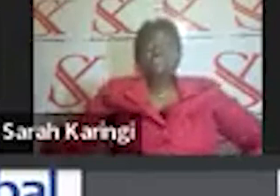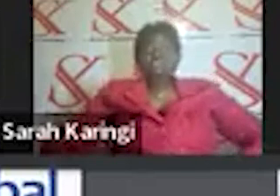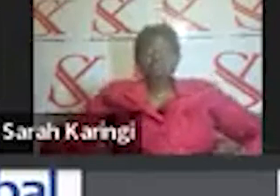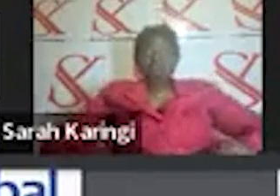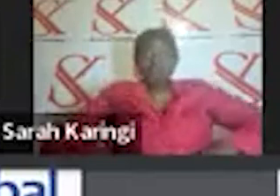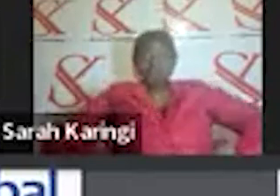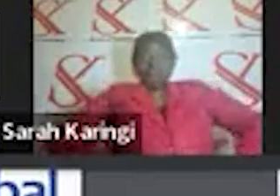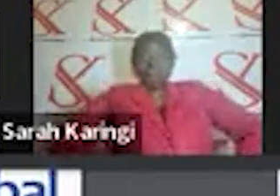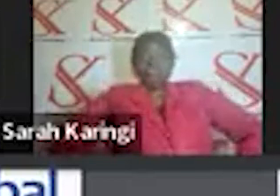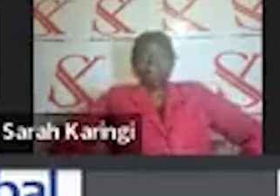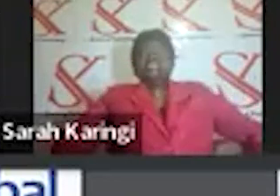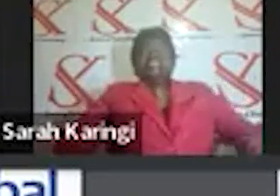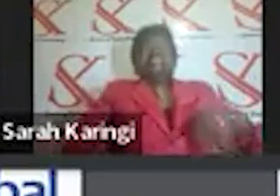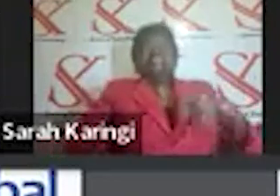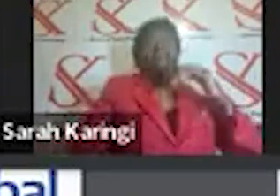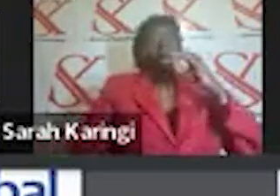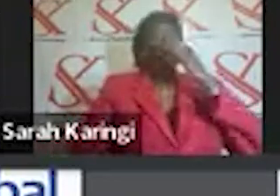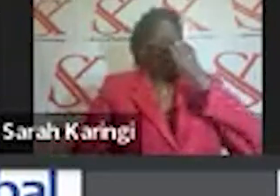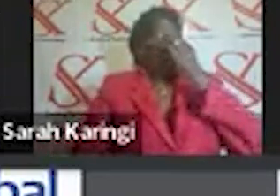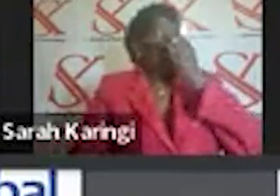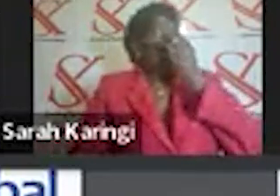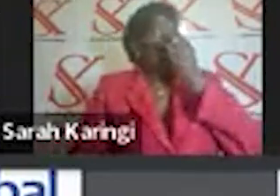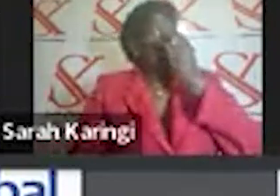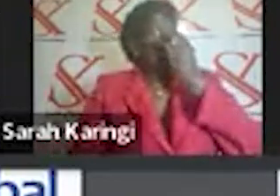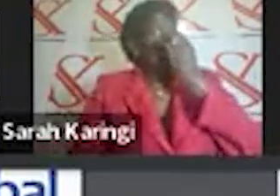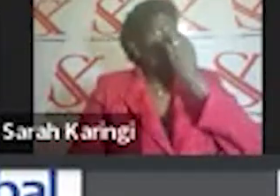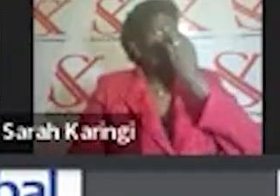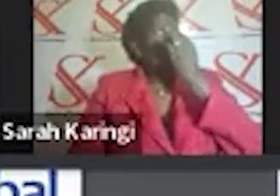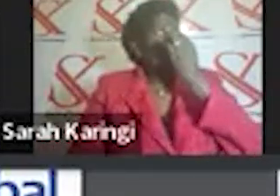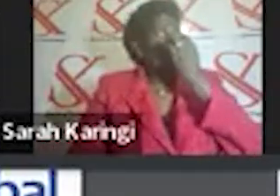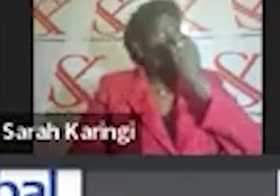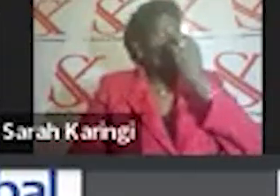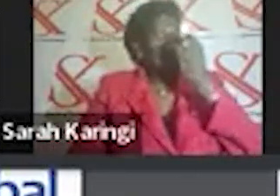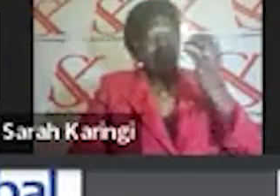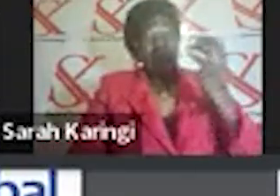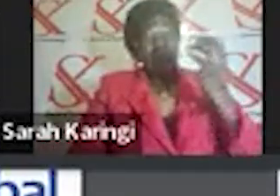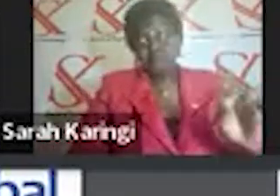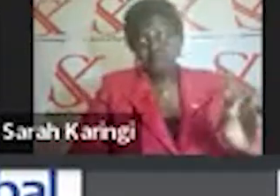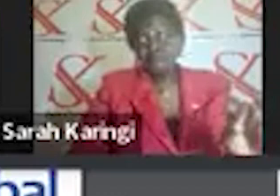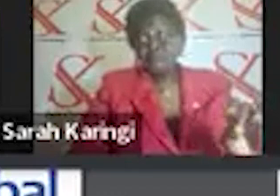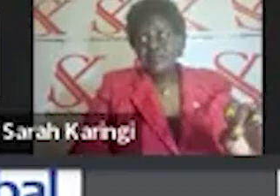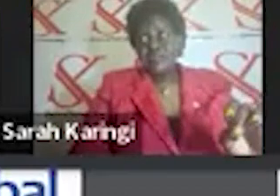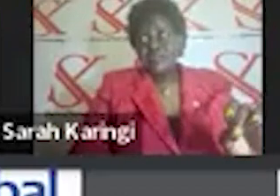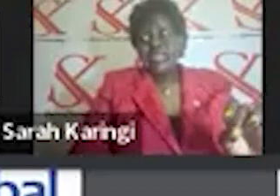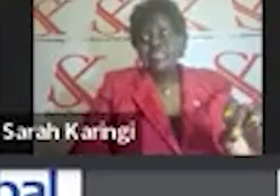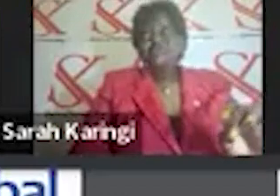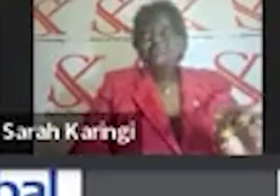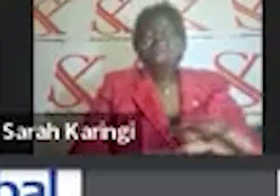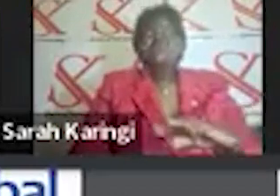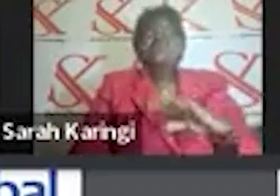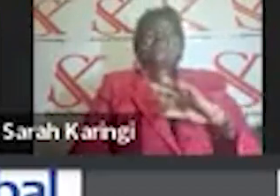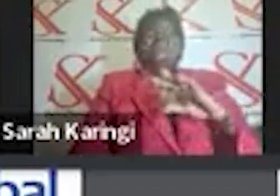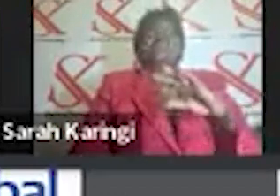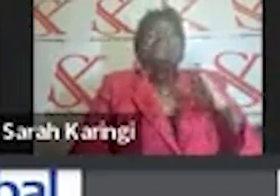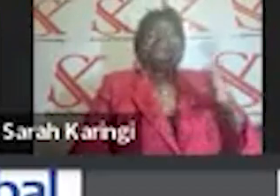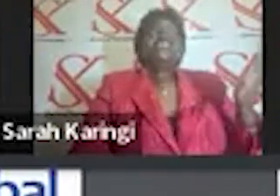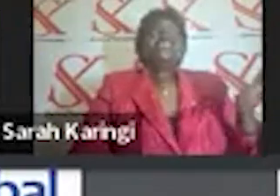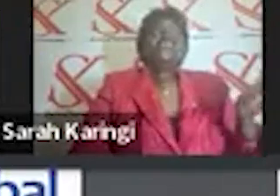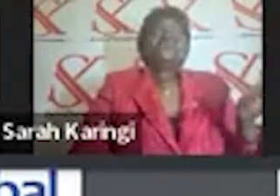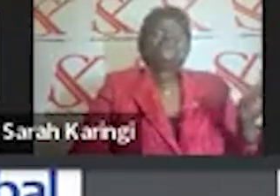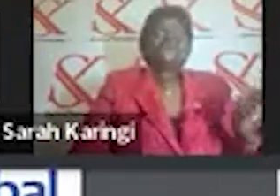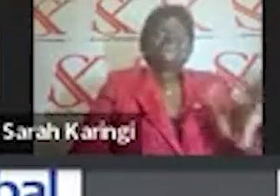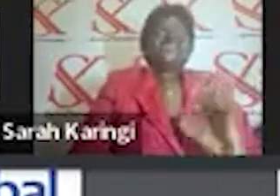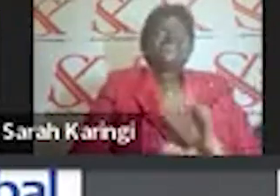are not there, as I said, I went to Dubai with my daughter last month. And there was this company